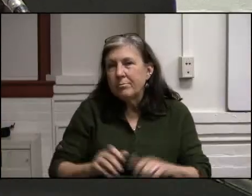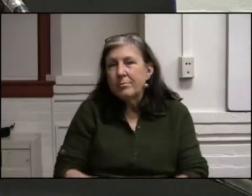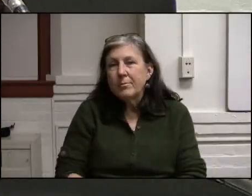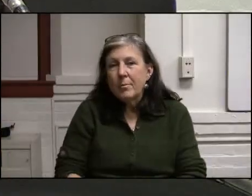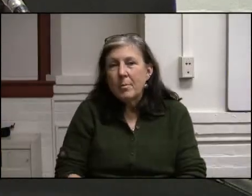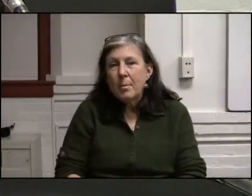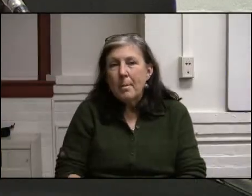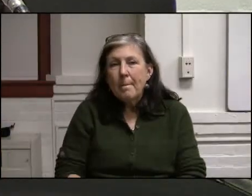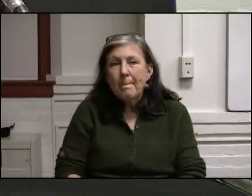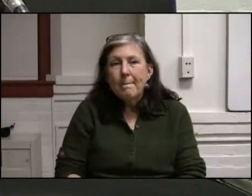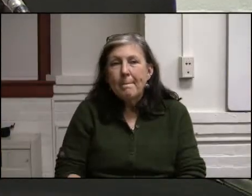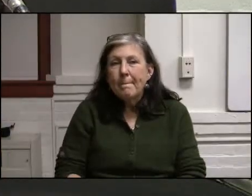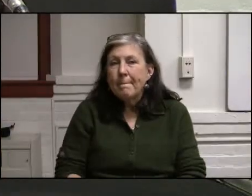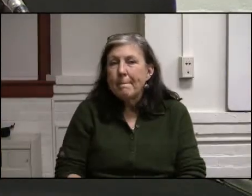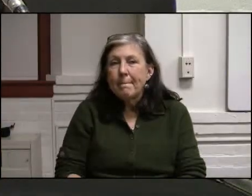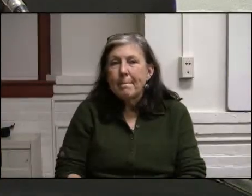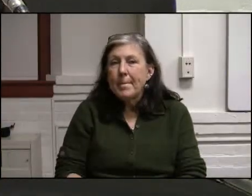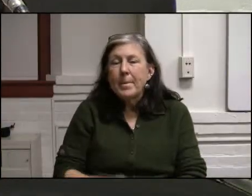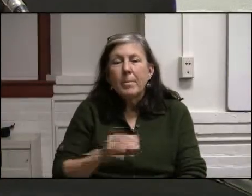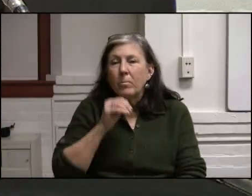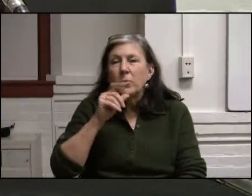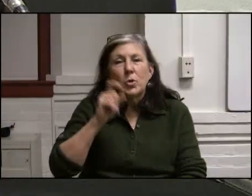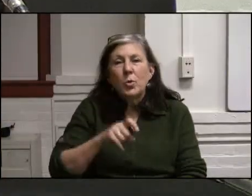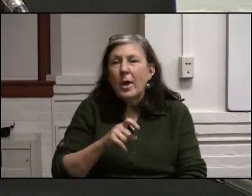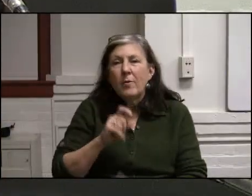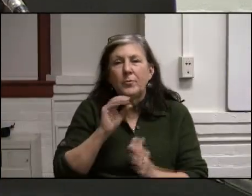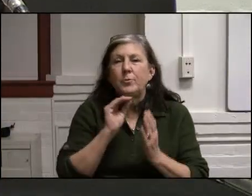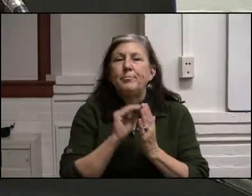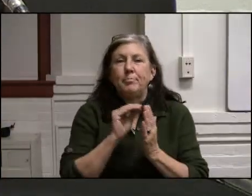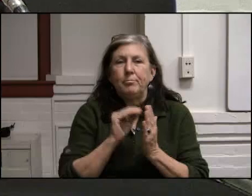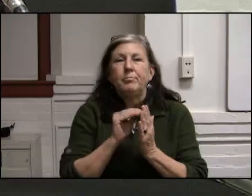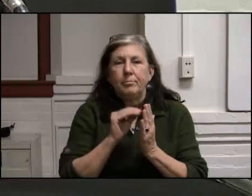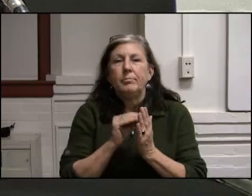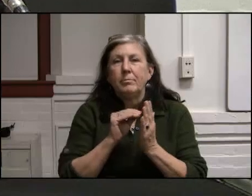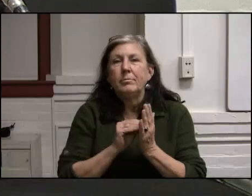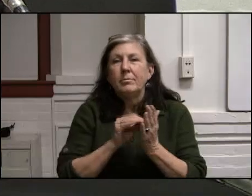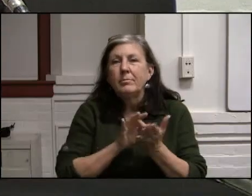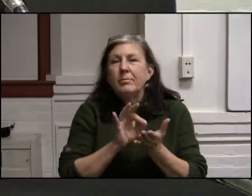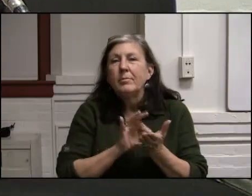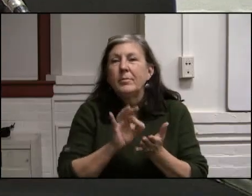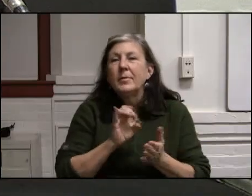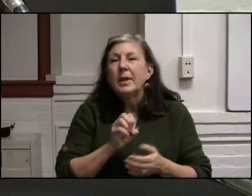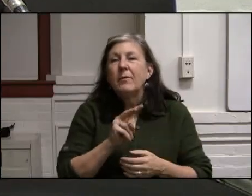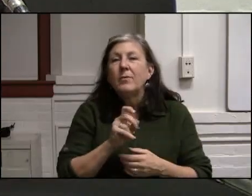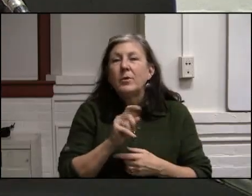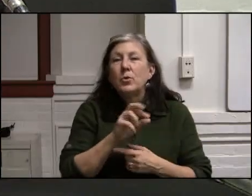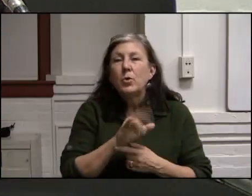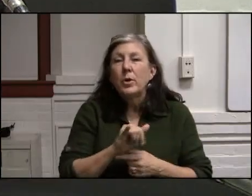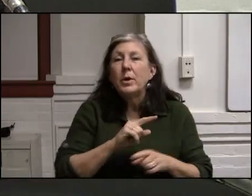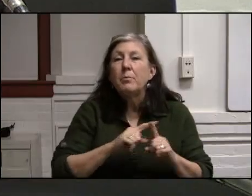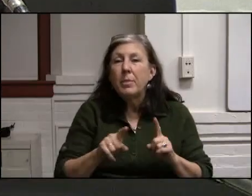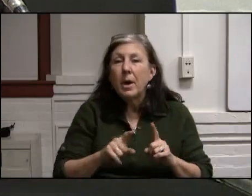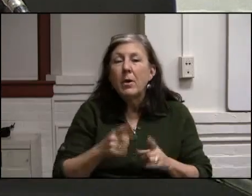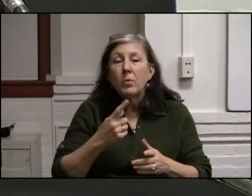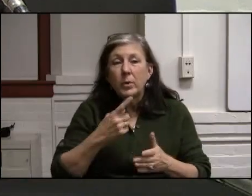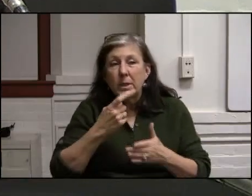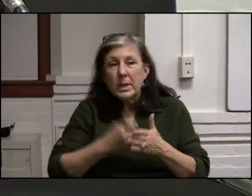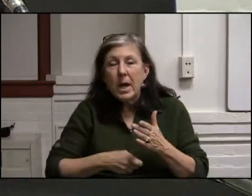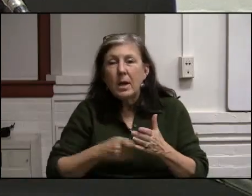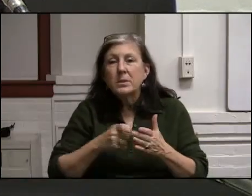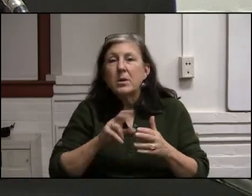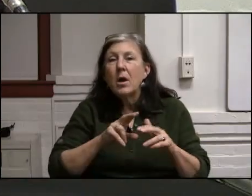We do not require inventory, but we do have a tax on the depreciated value